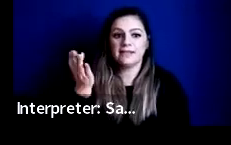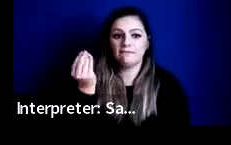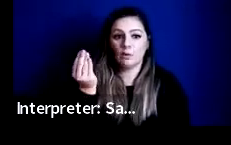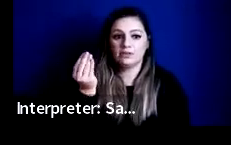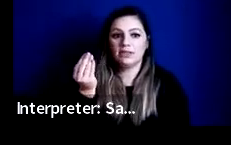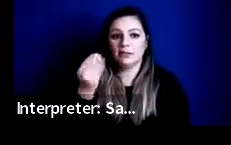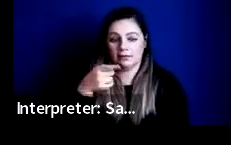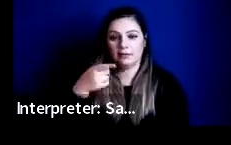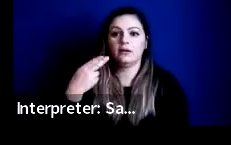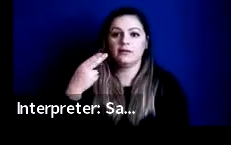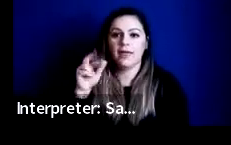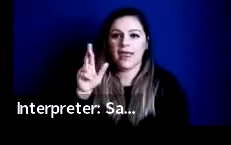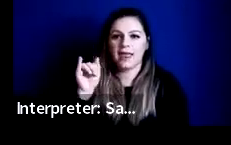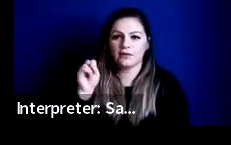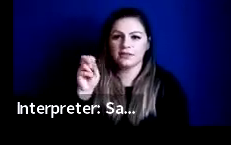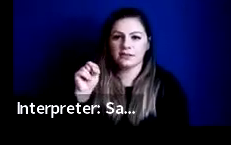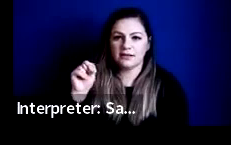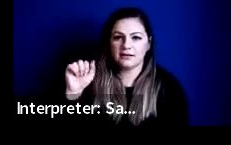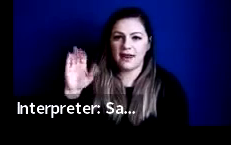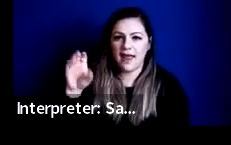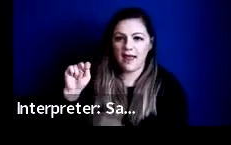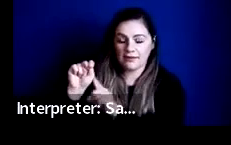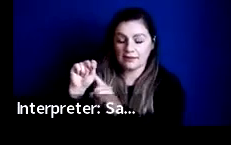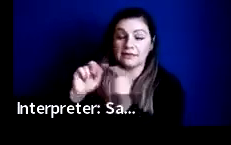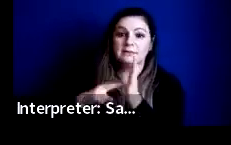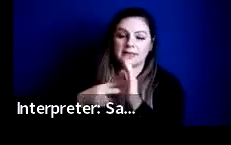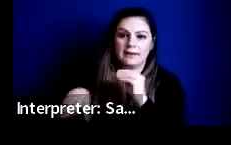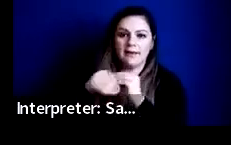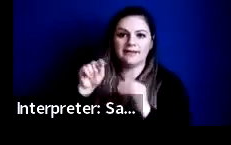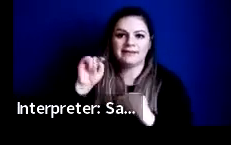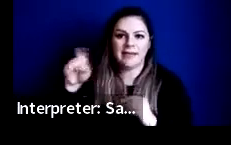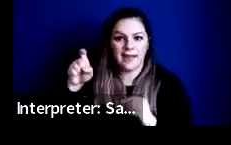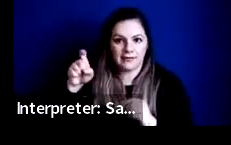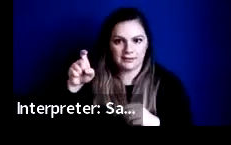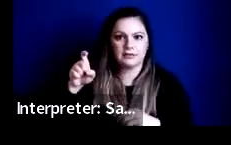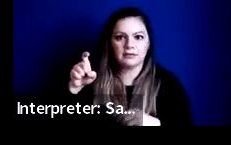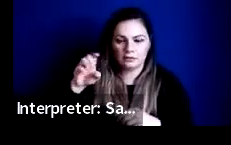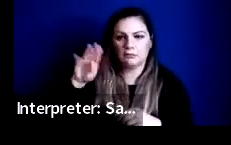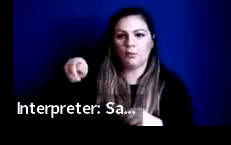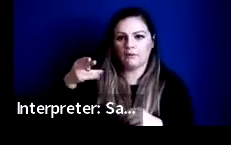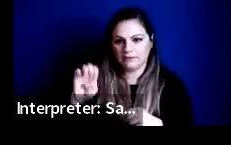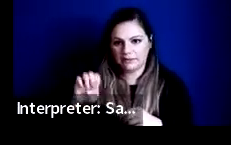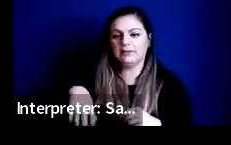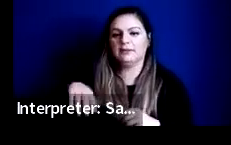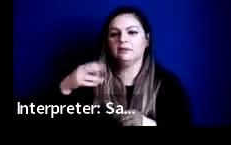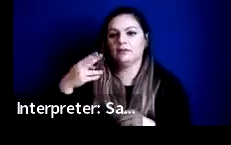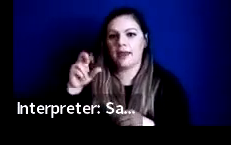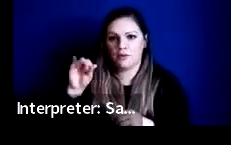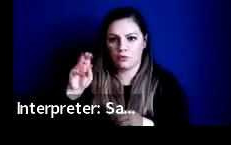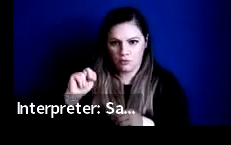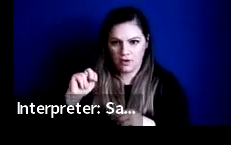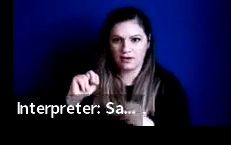was passed, which pretty much put a tax on morphine and heroin, and it forced the doctors